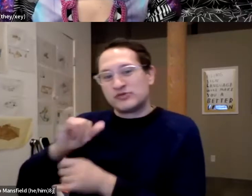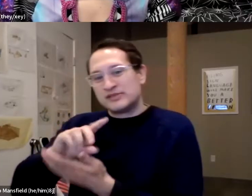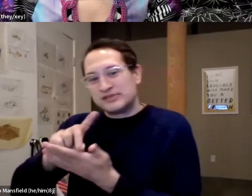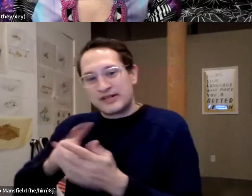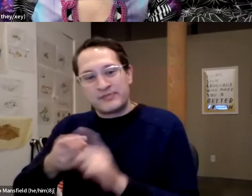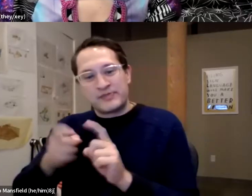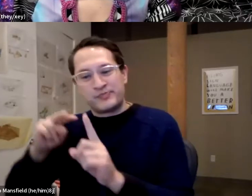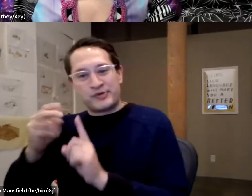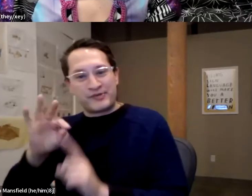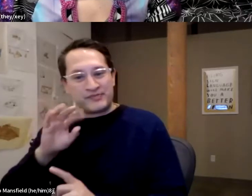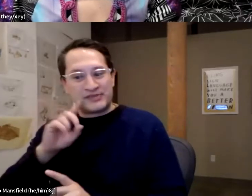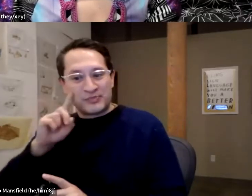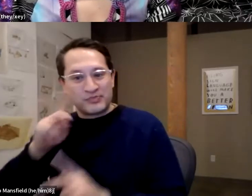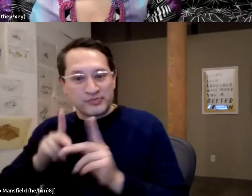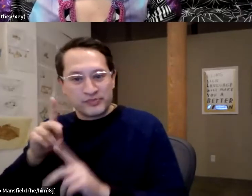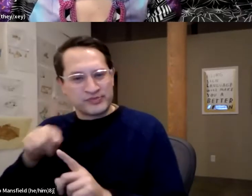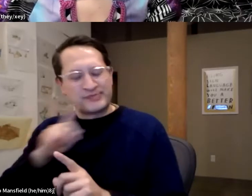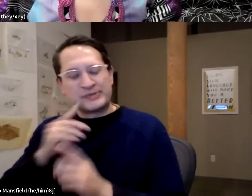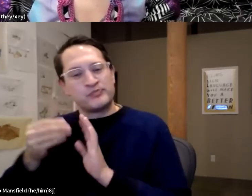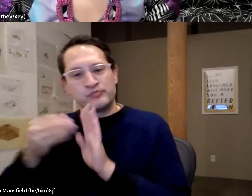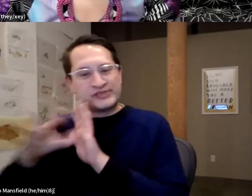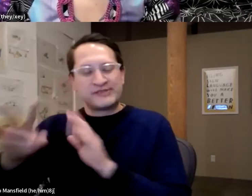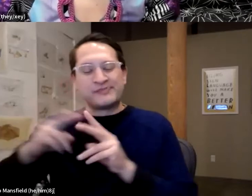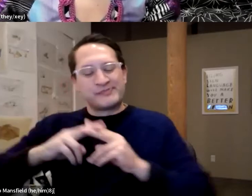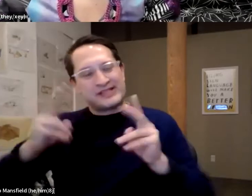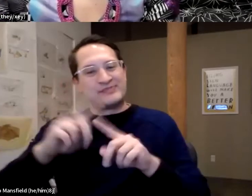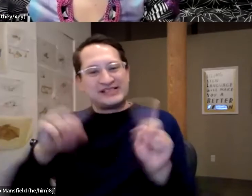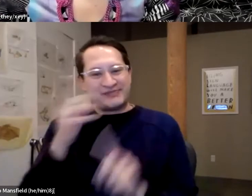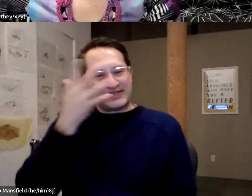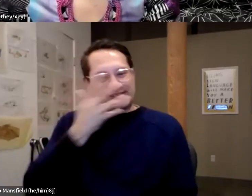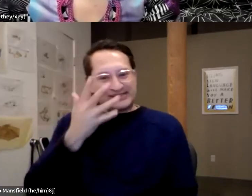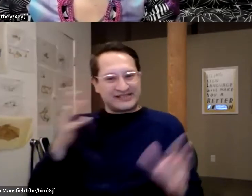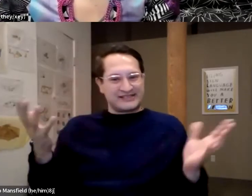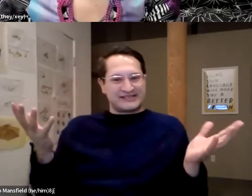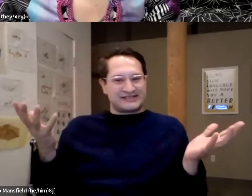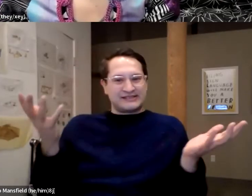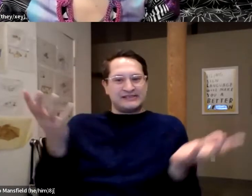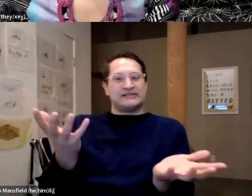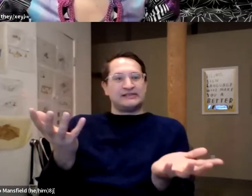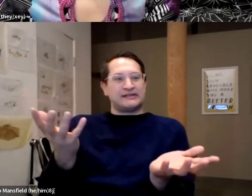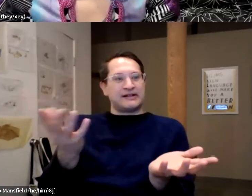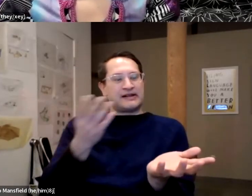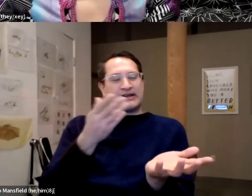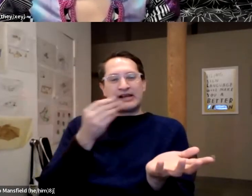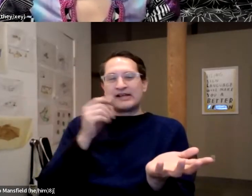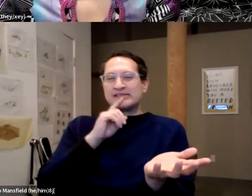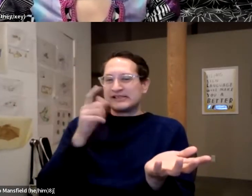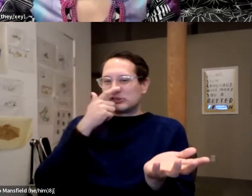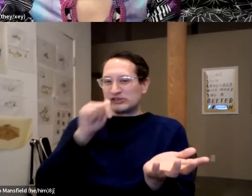aesthetic, but deaf schools designed from the perspective of a deaf person is very, very different